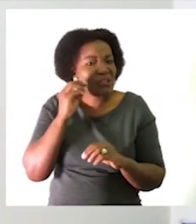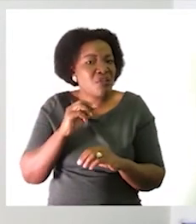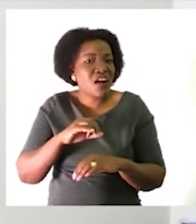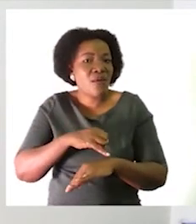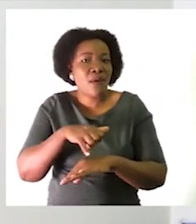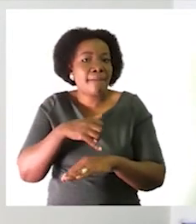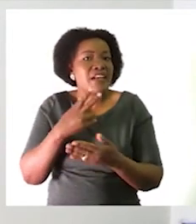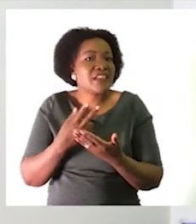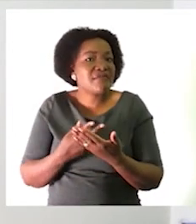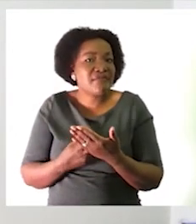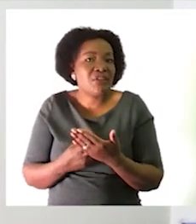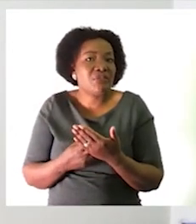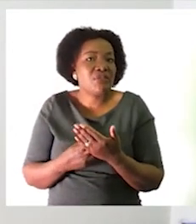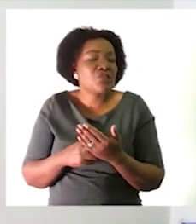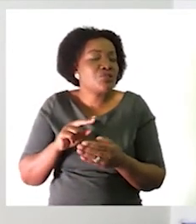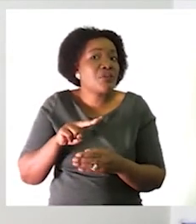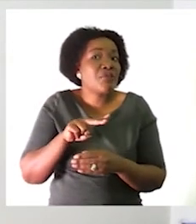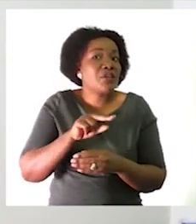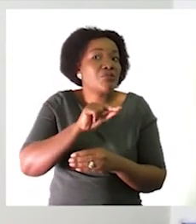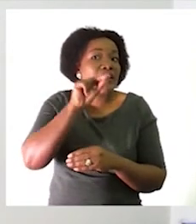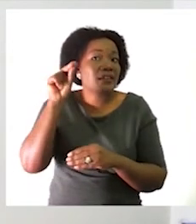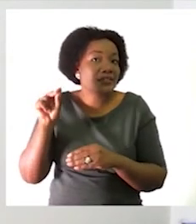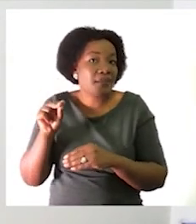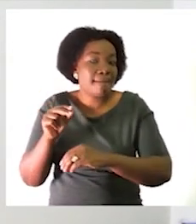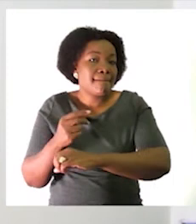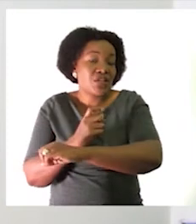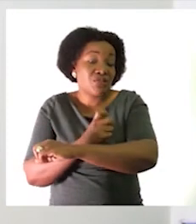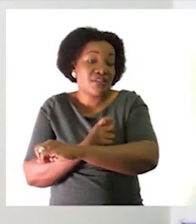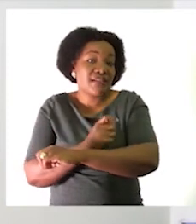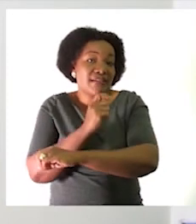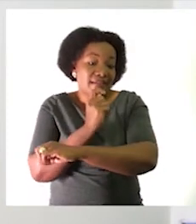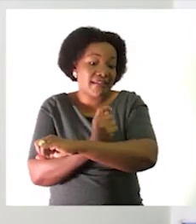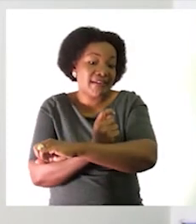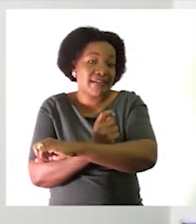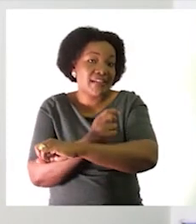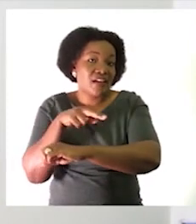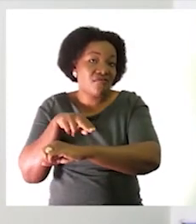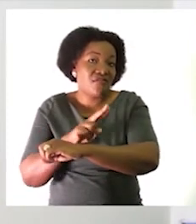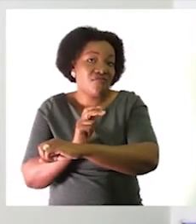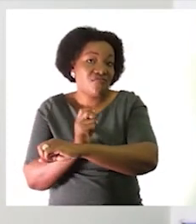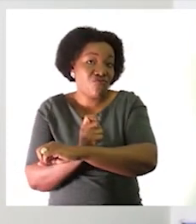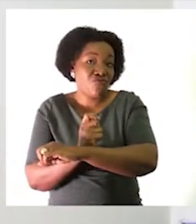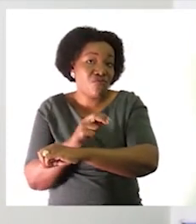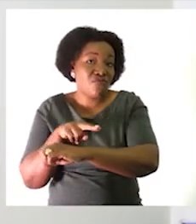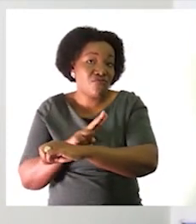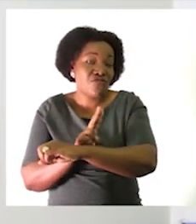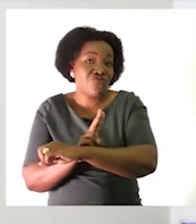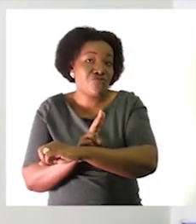we are jumping the comma 2 places. You jump the tens first and